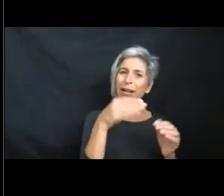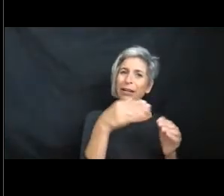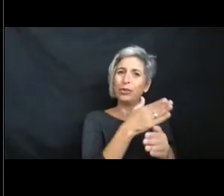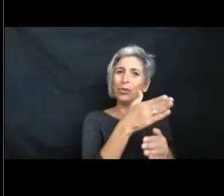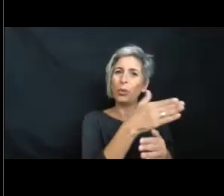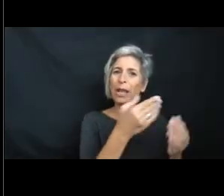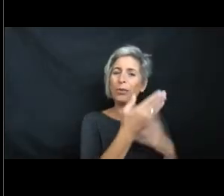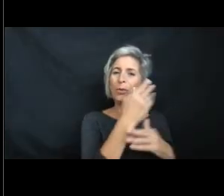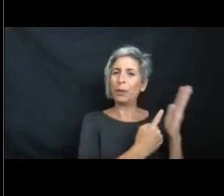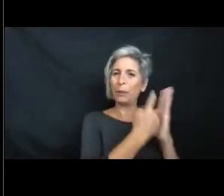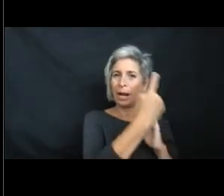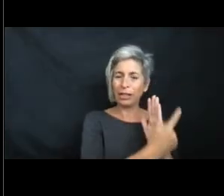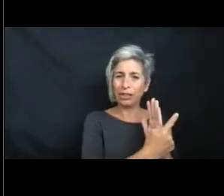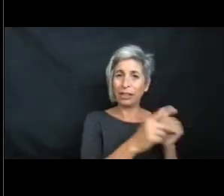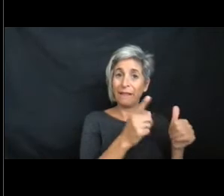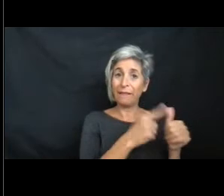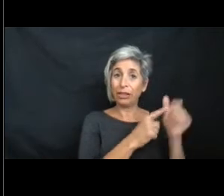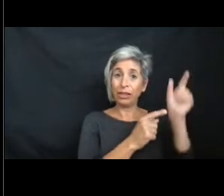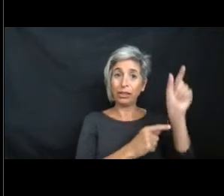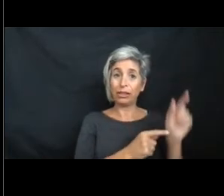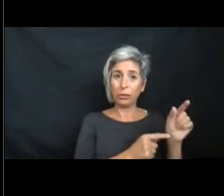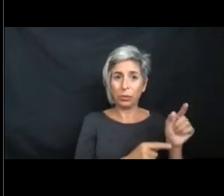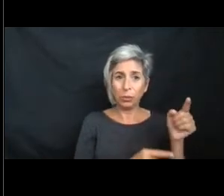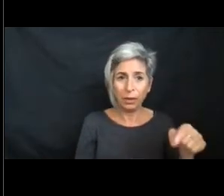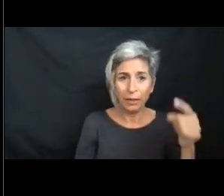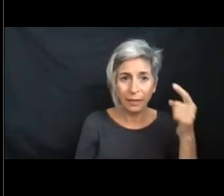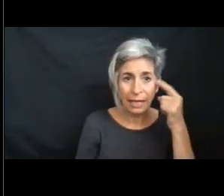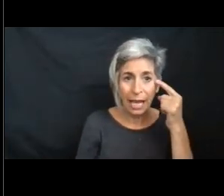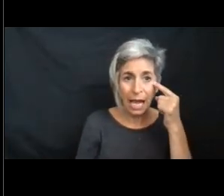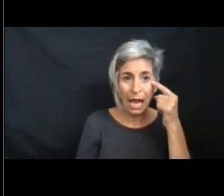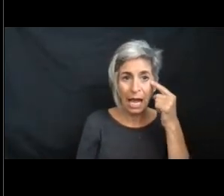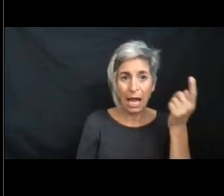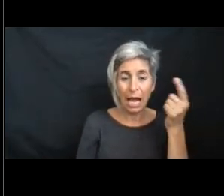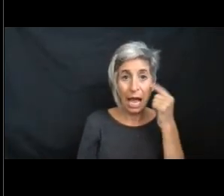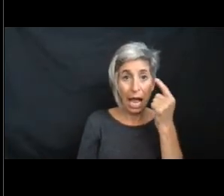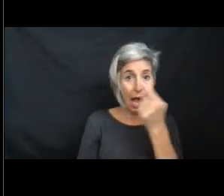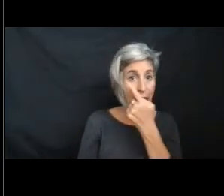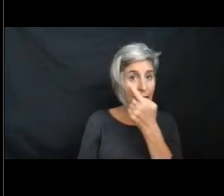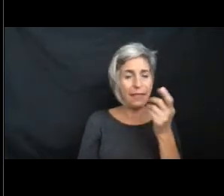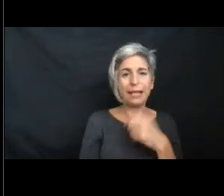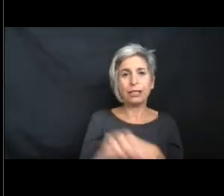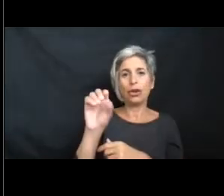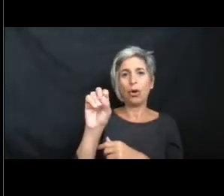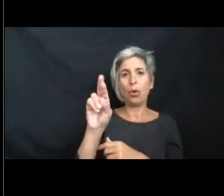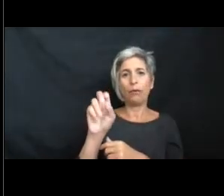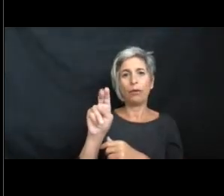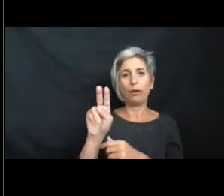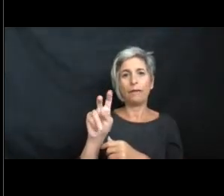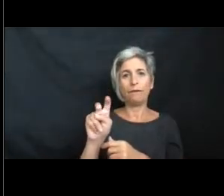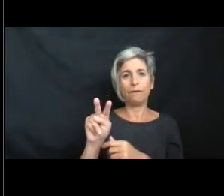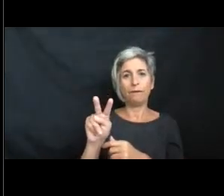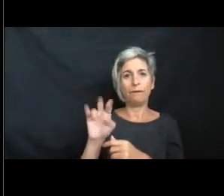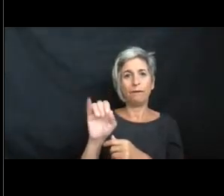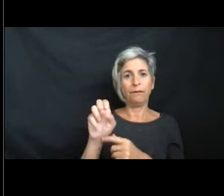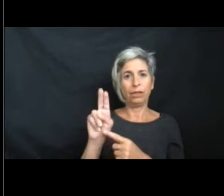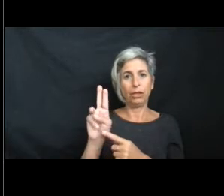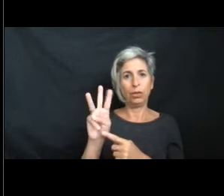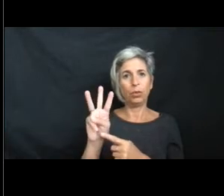options. So this first one with the eye is the overview. This is how you see this page down here. Then you have